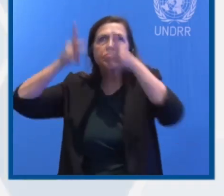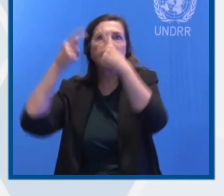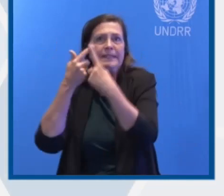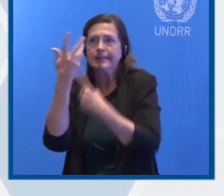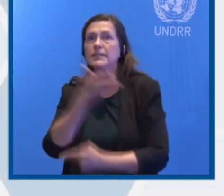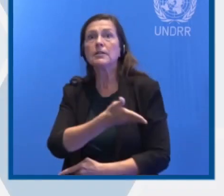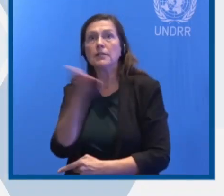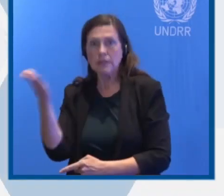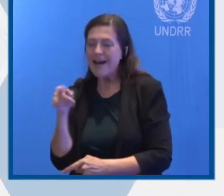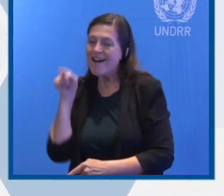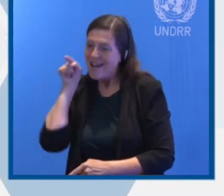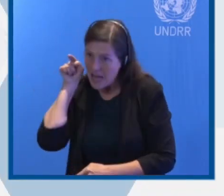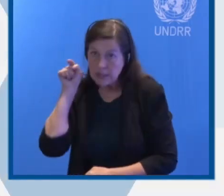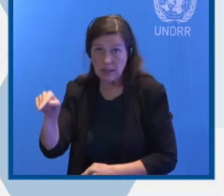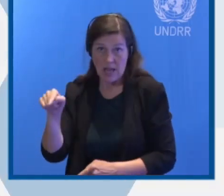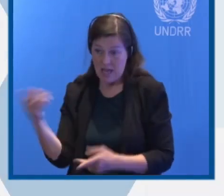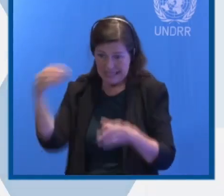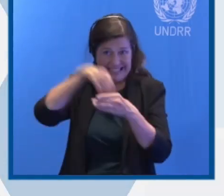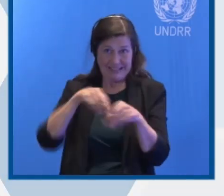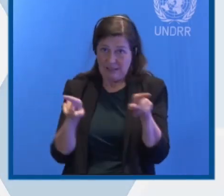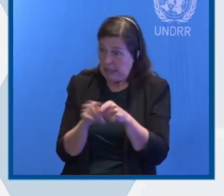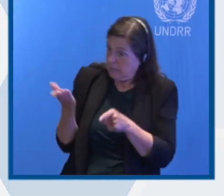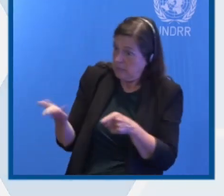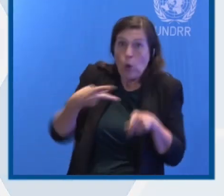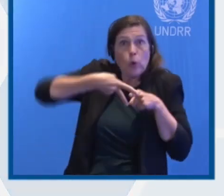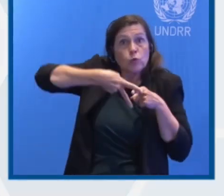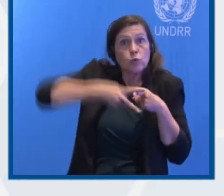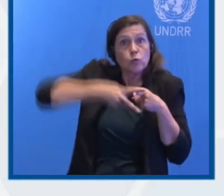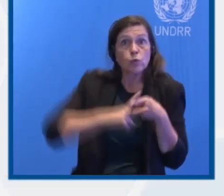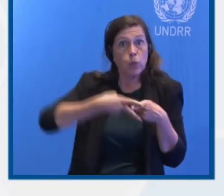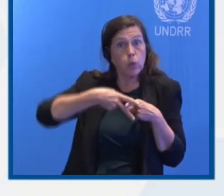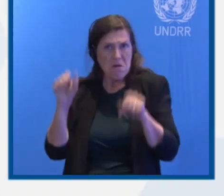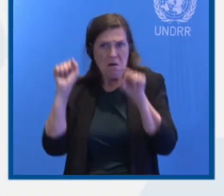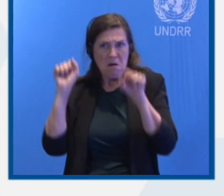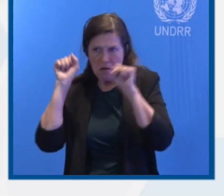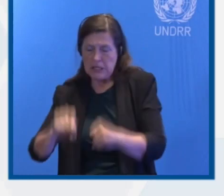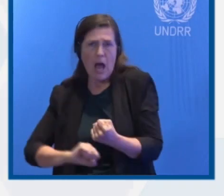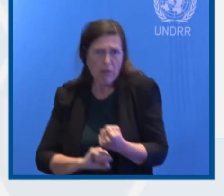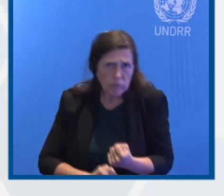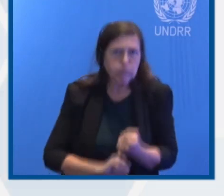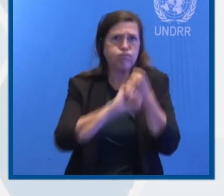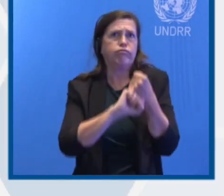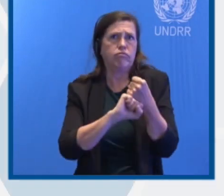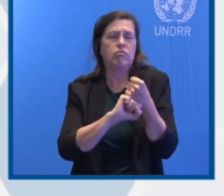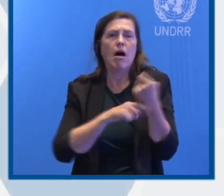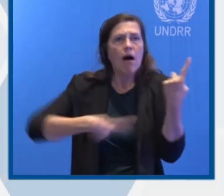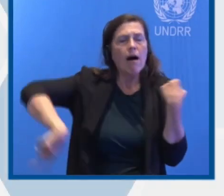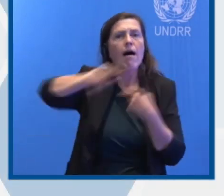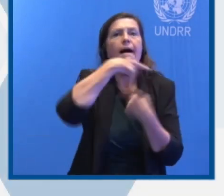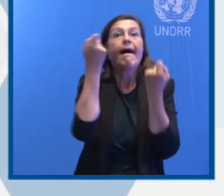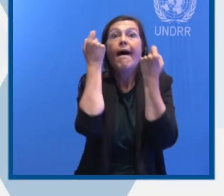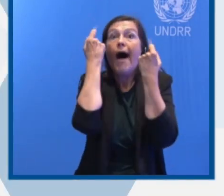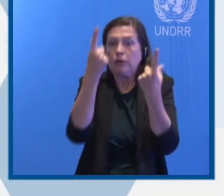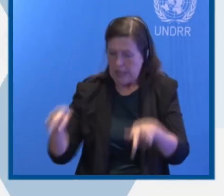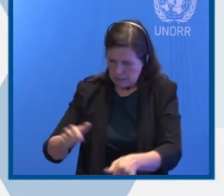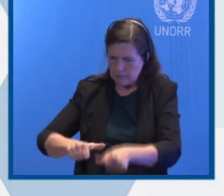they are part of this tool, which will assess, as we were saying up front, the importance of understanding the risks that we